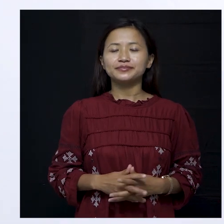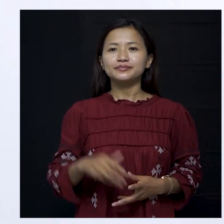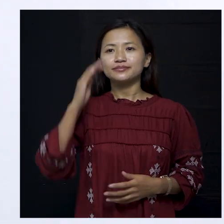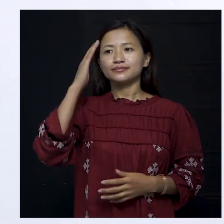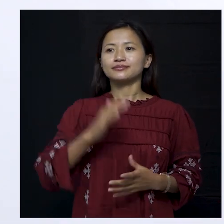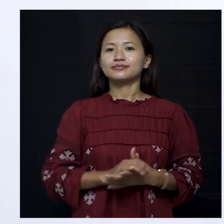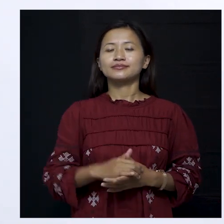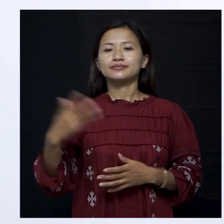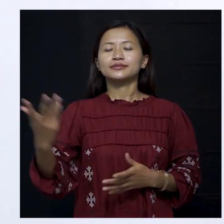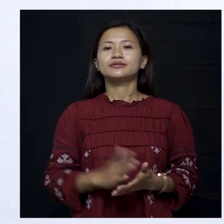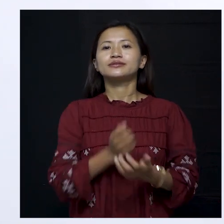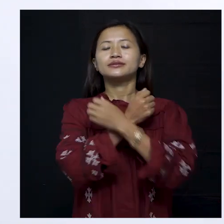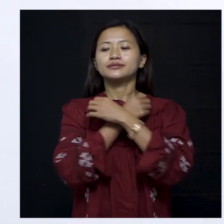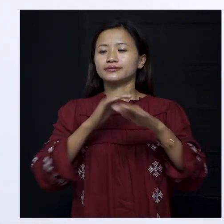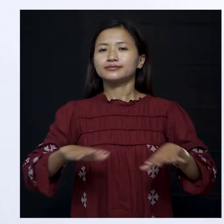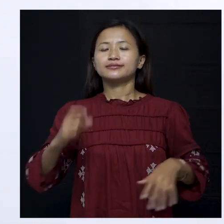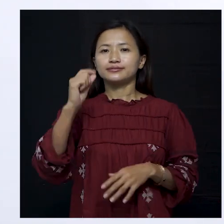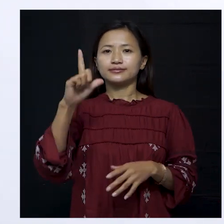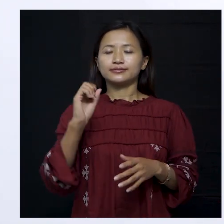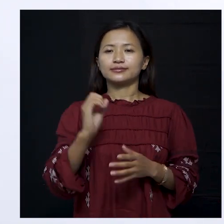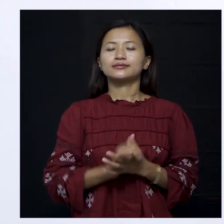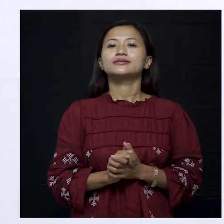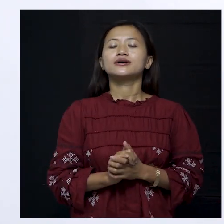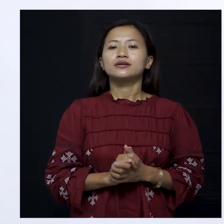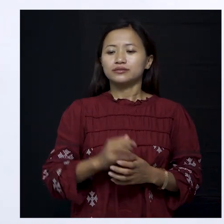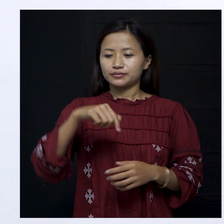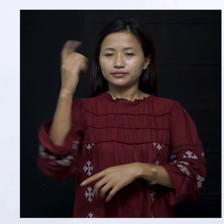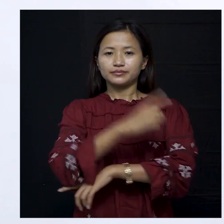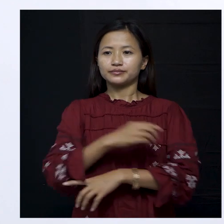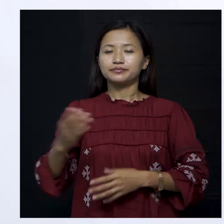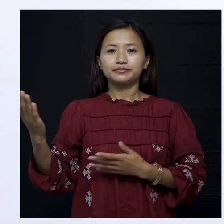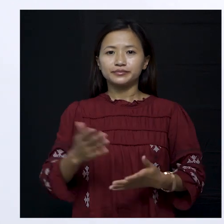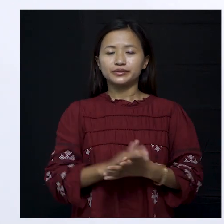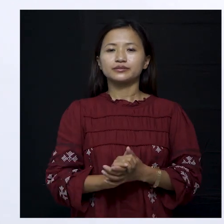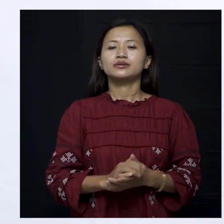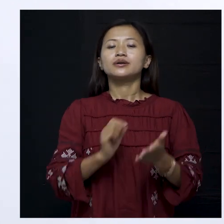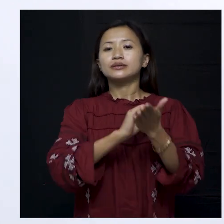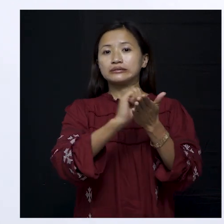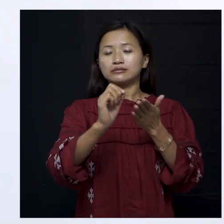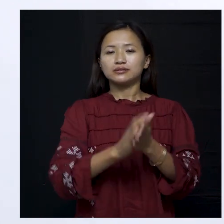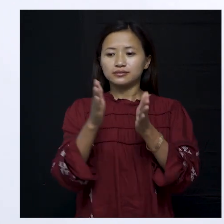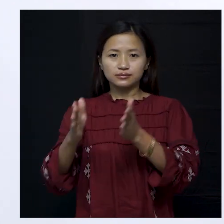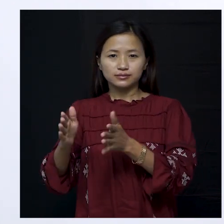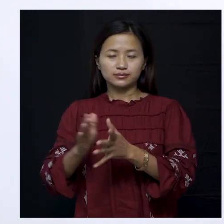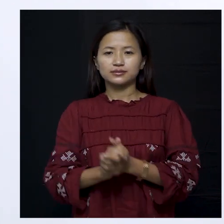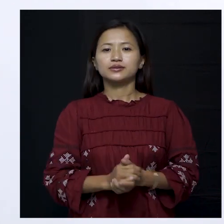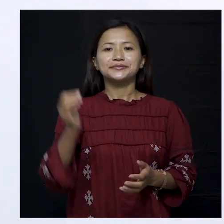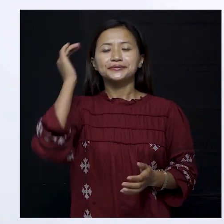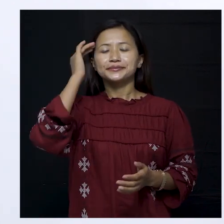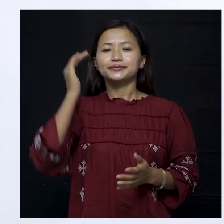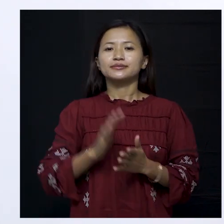Hello, welcome my dear class 10 students. Today I'm back to you with a writing section. We know that